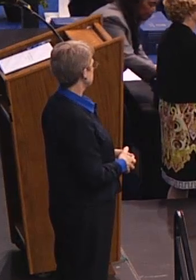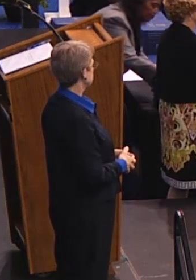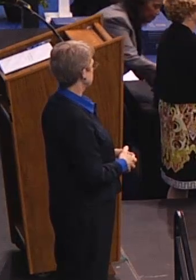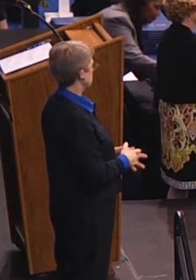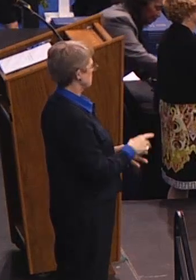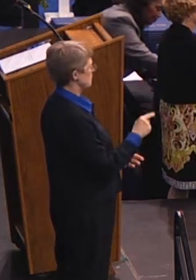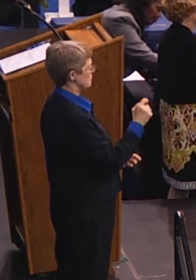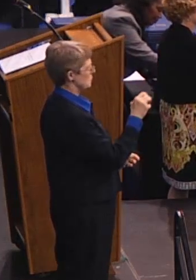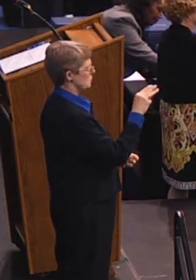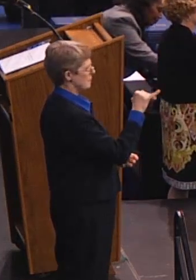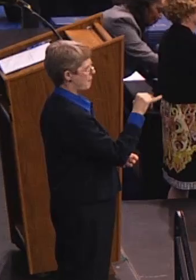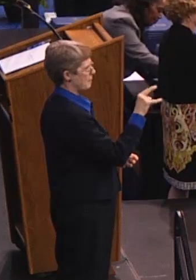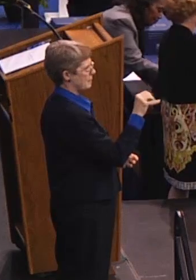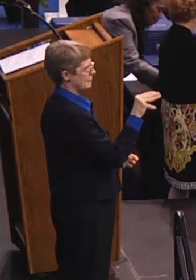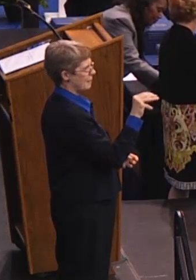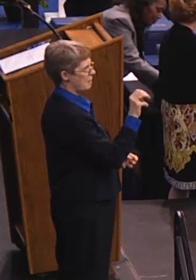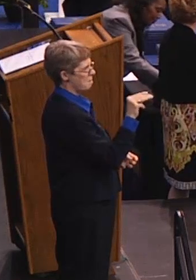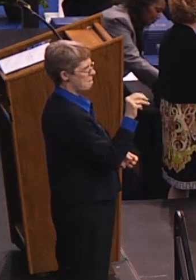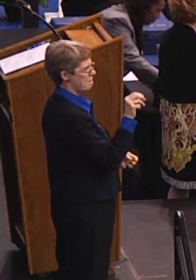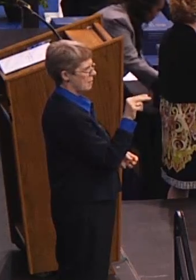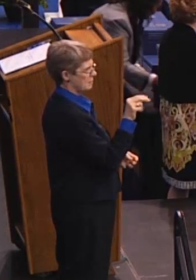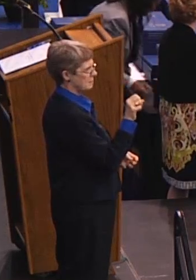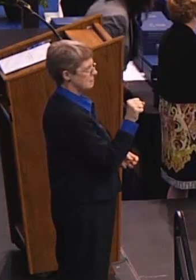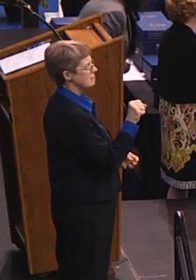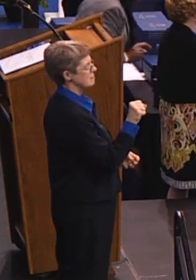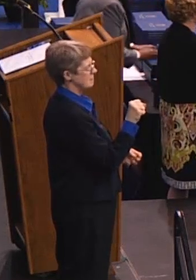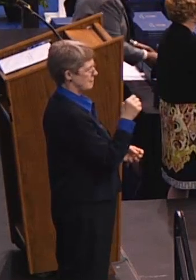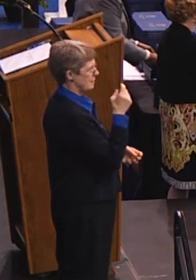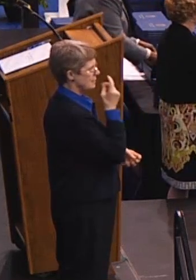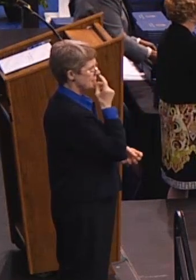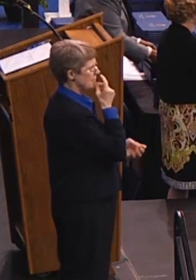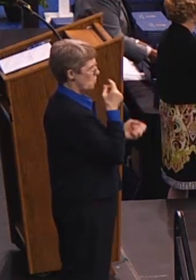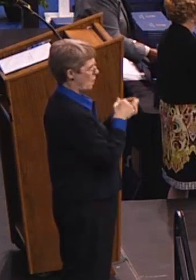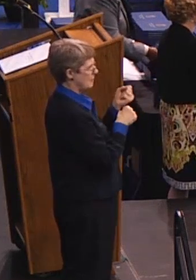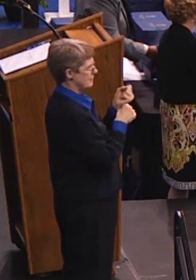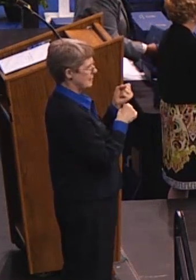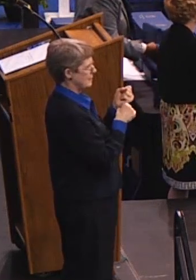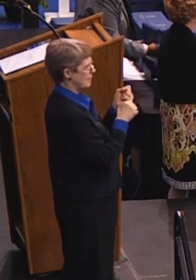Tammy Lehmans, dental assisting, cum laude.